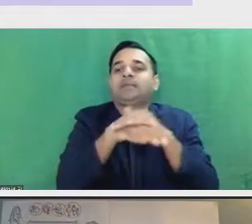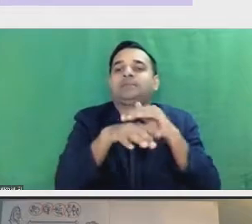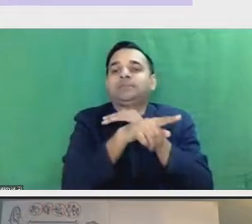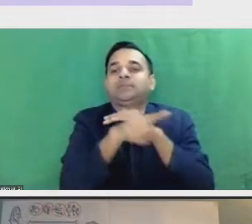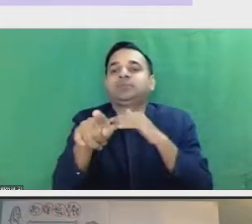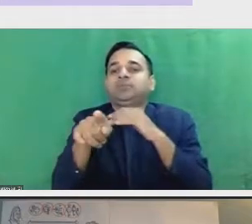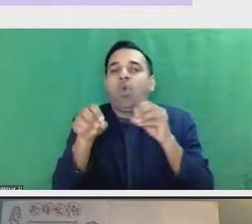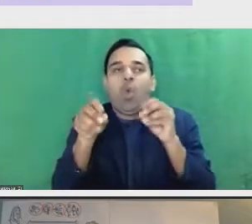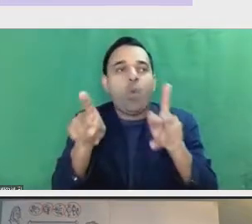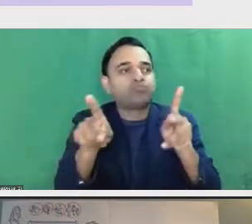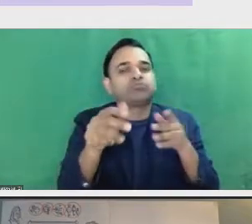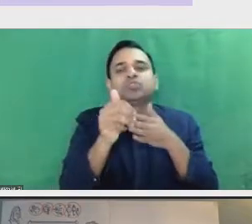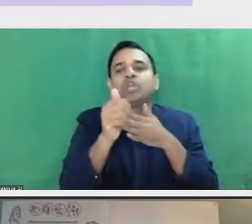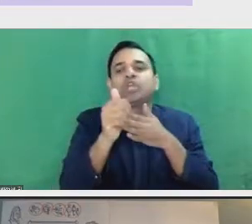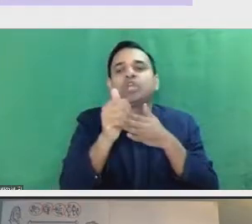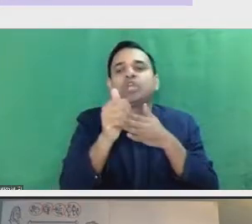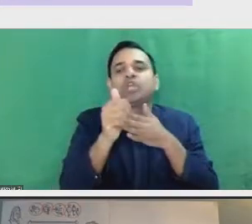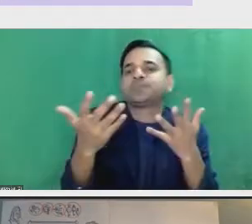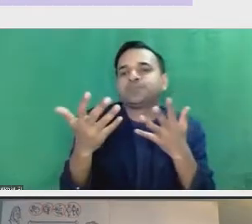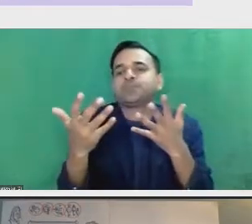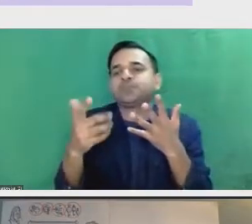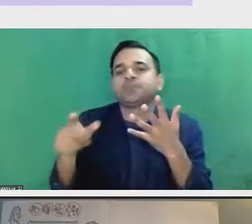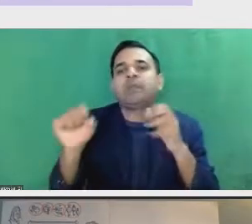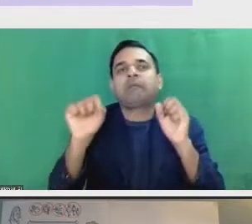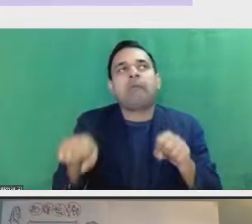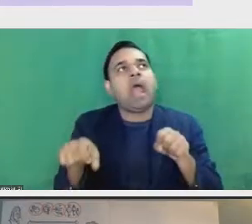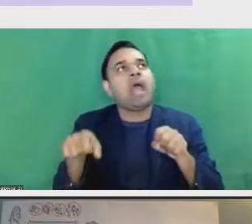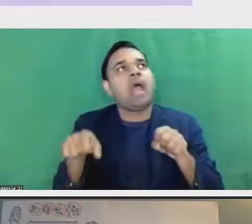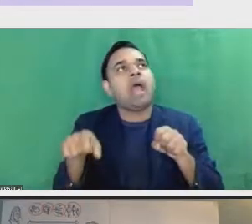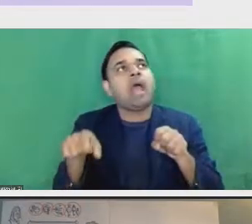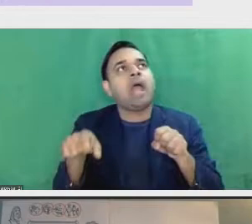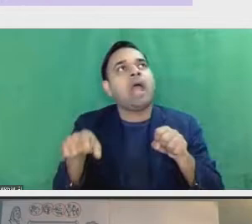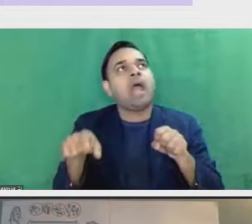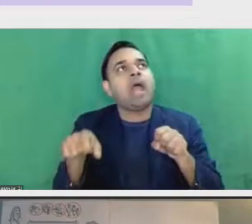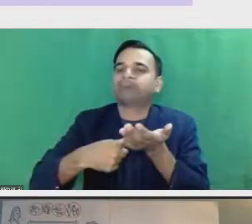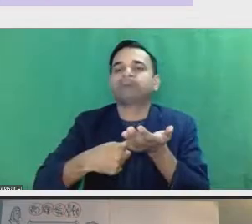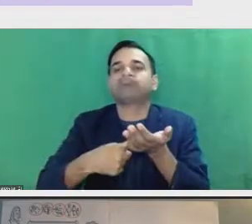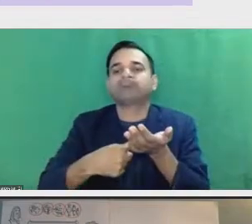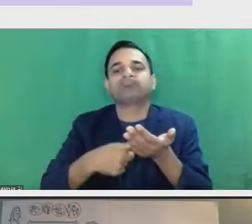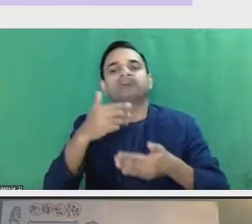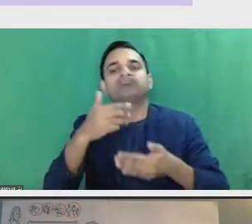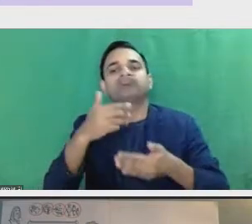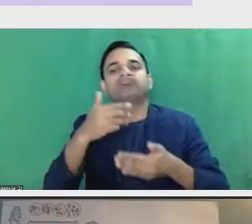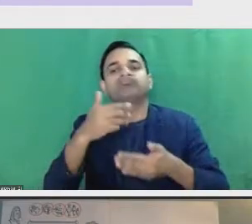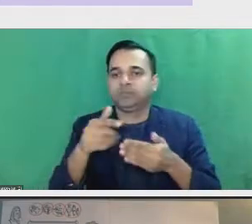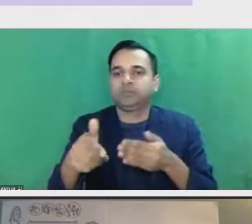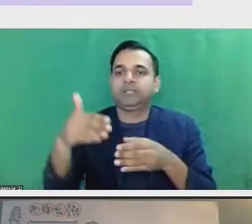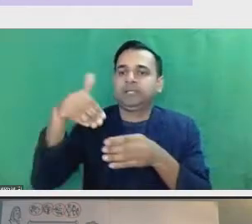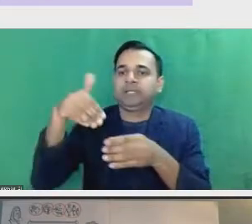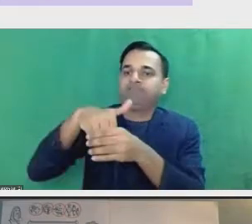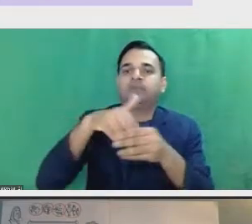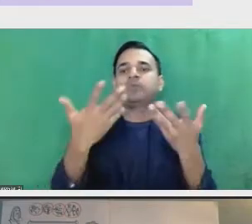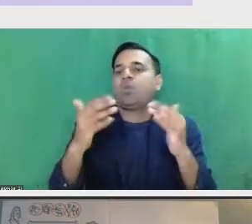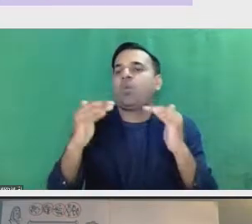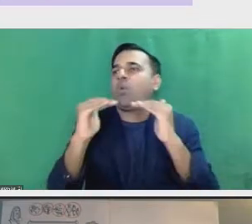to the objectives of the convention? What would you say we need to put in terms